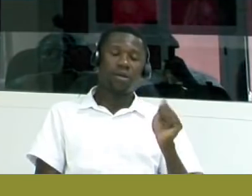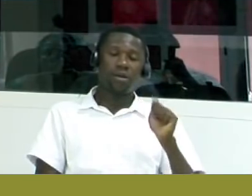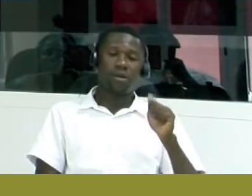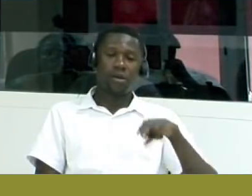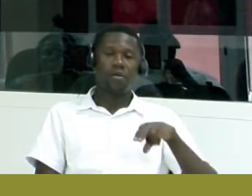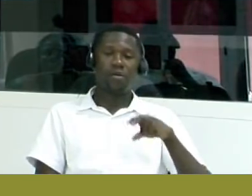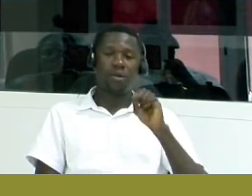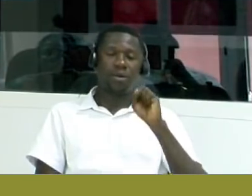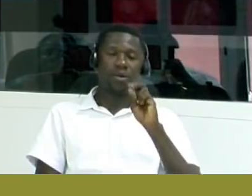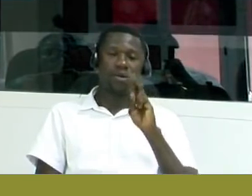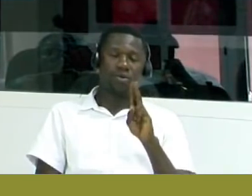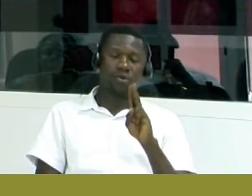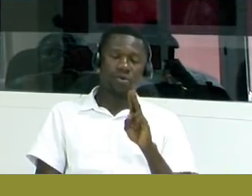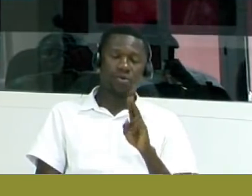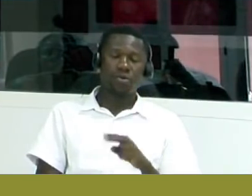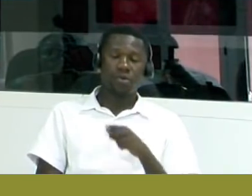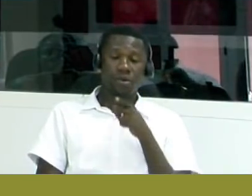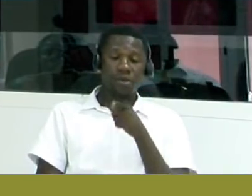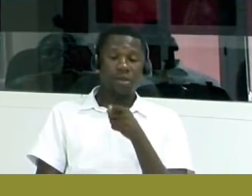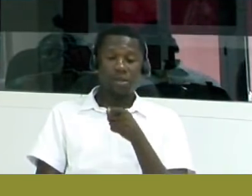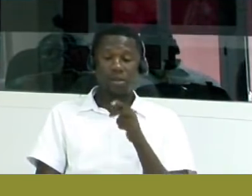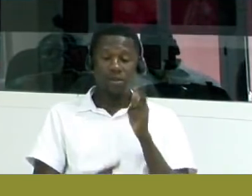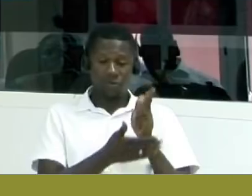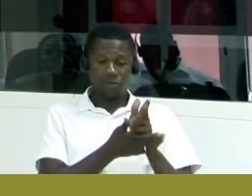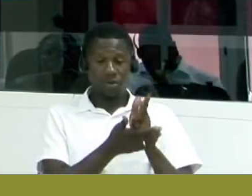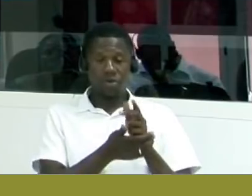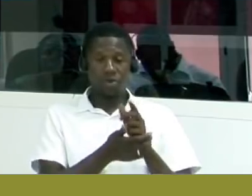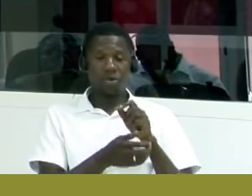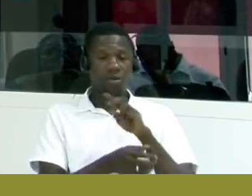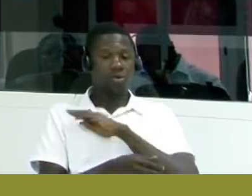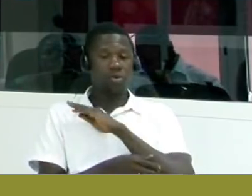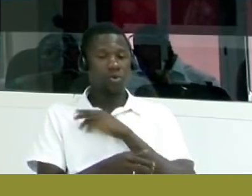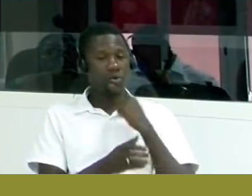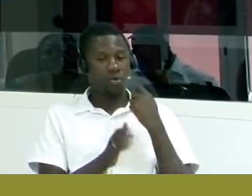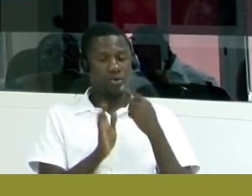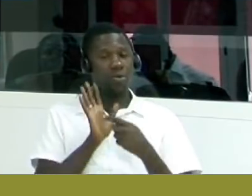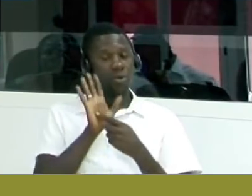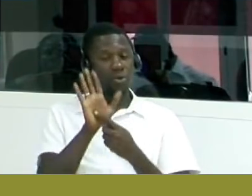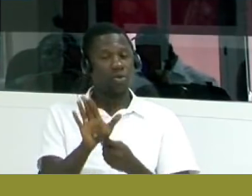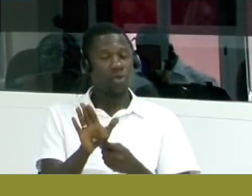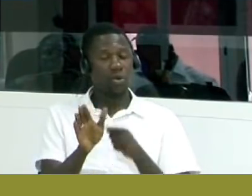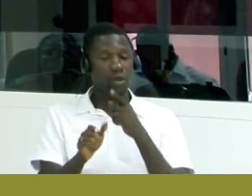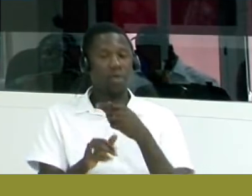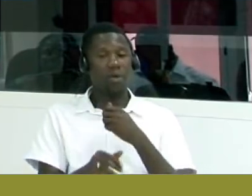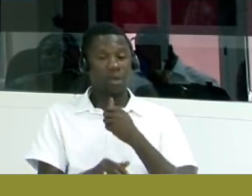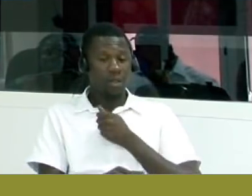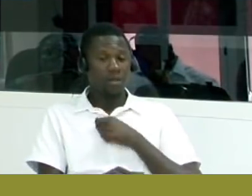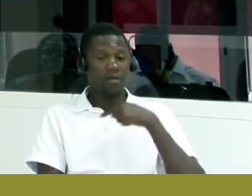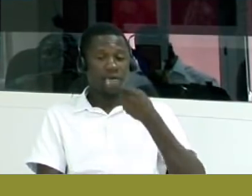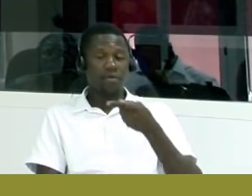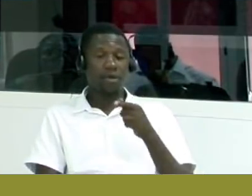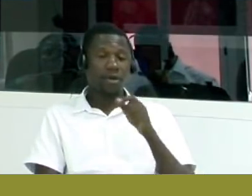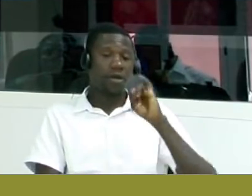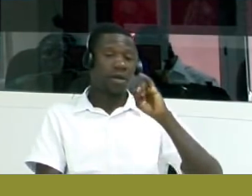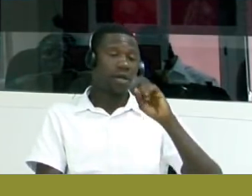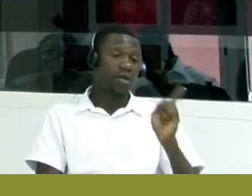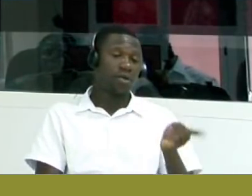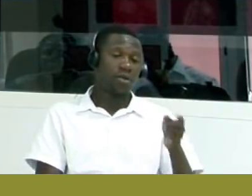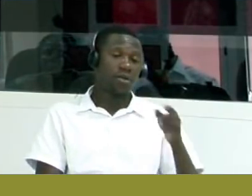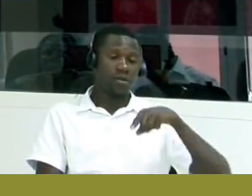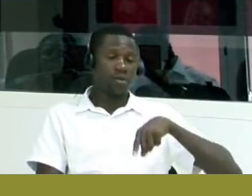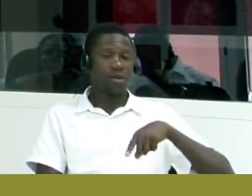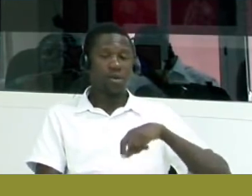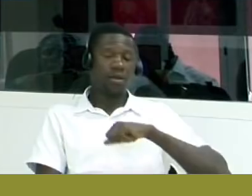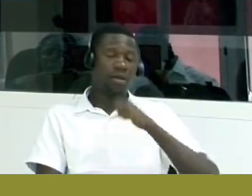this witness also indicated that there were threats from the IGP and from